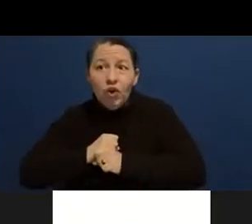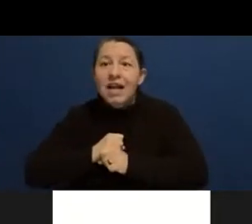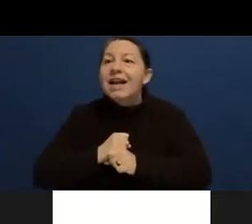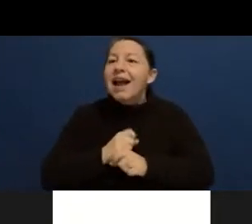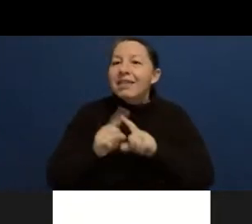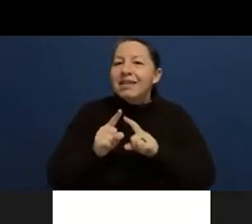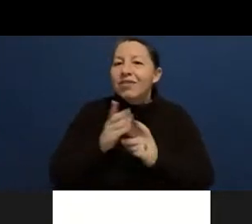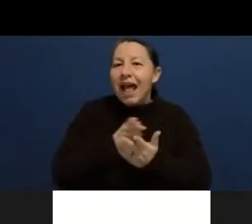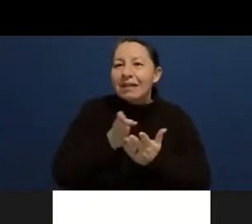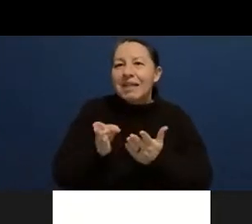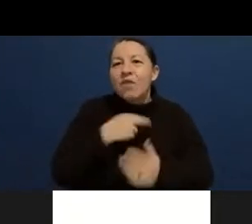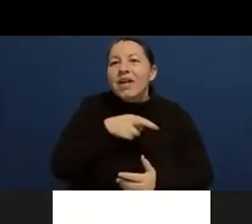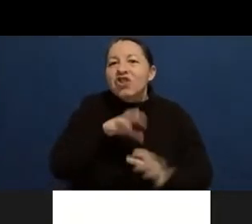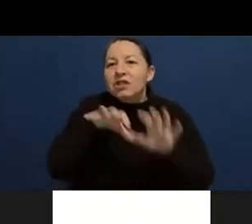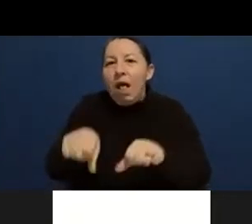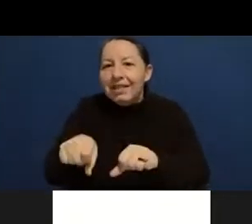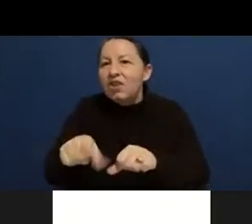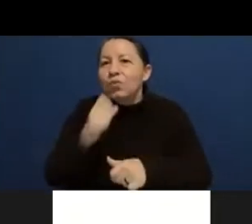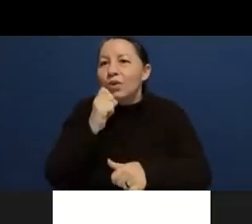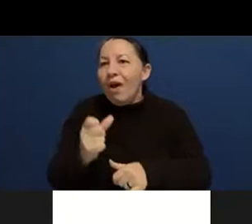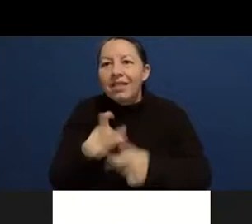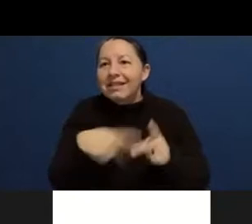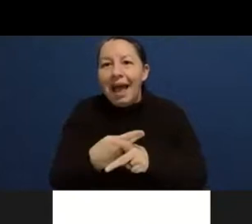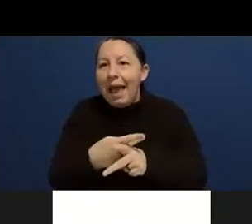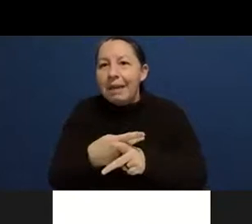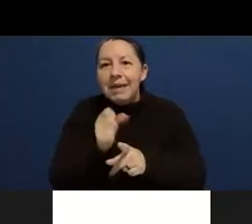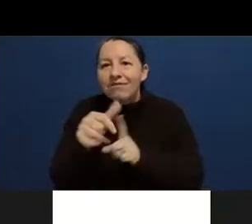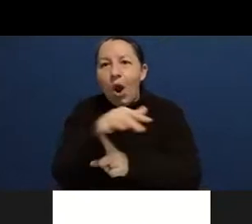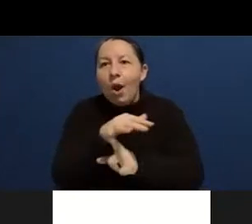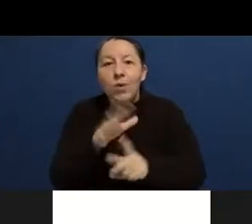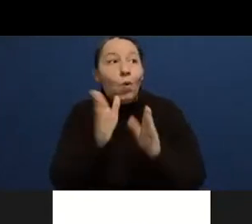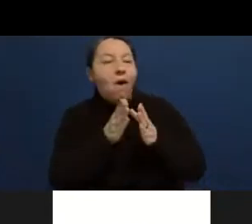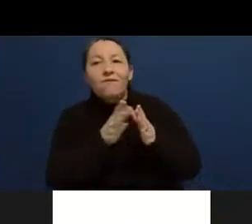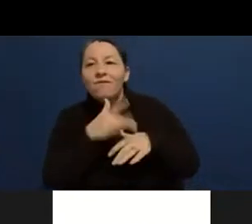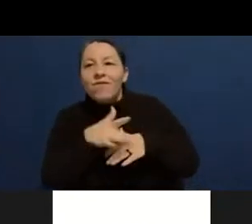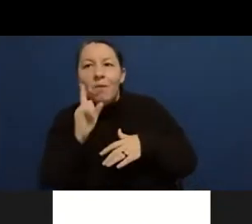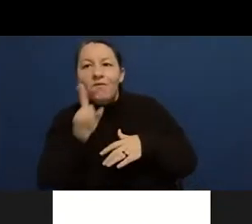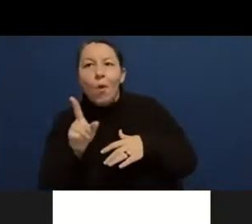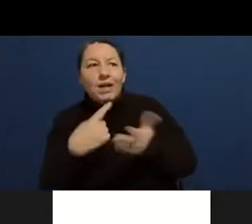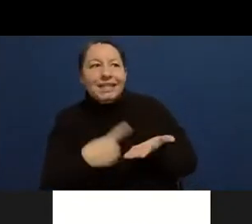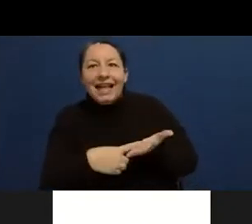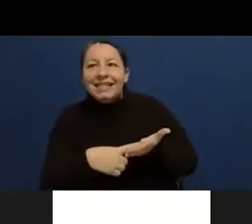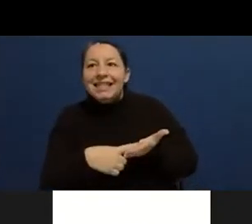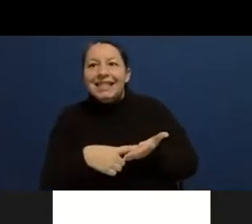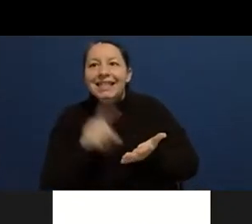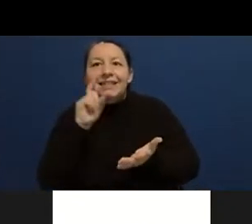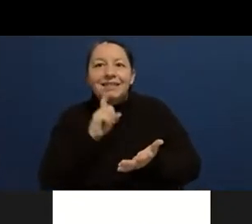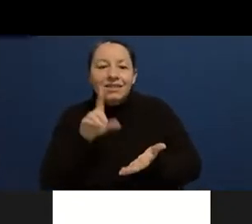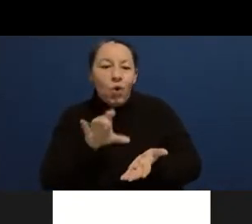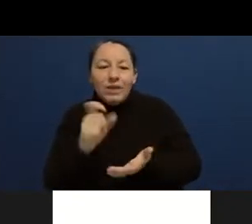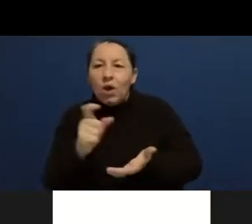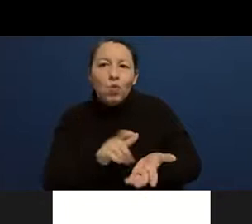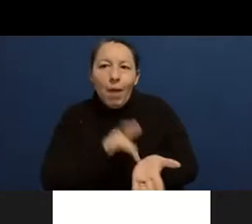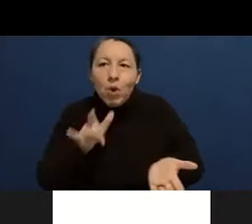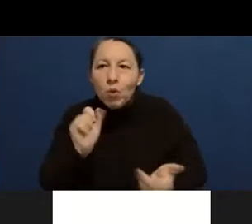were not in a place where they were open to talking about sexual abuse yet. And so we're beginning to mix in